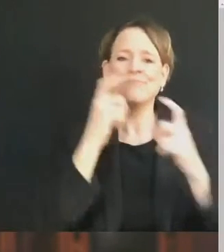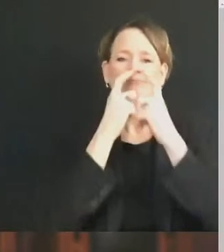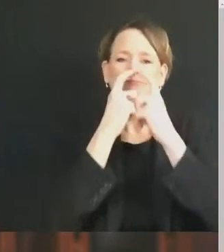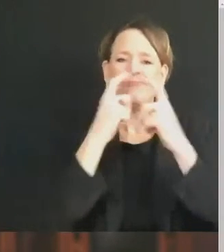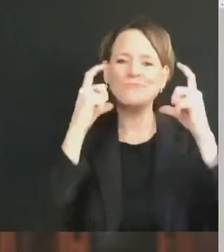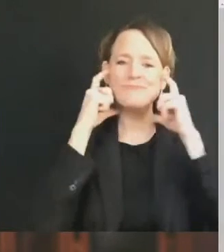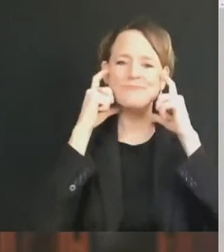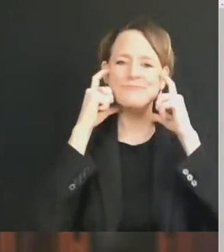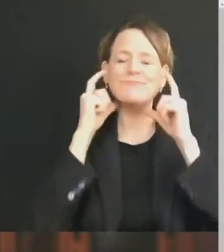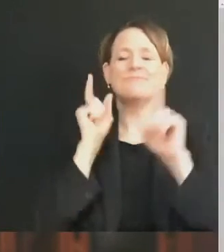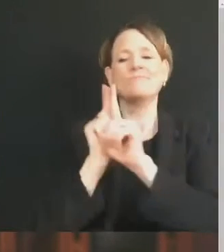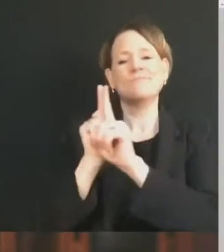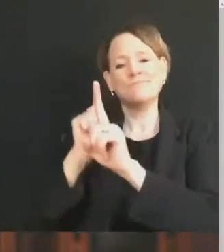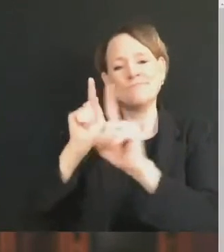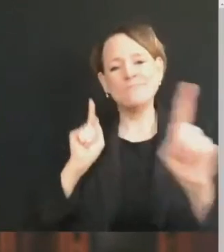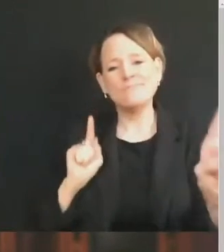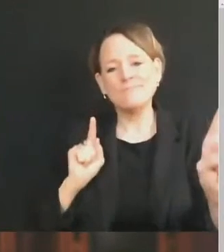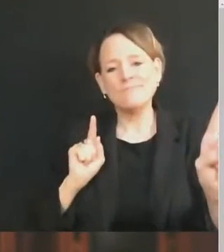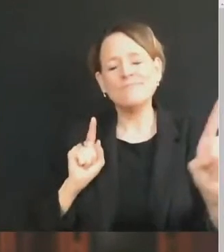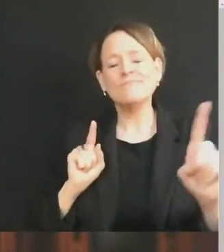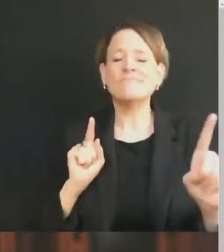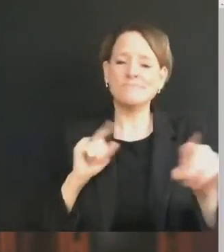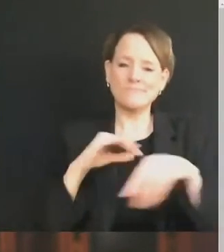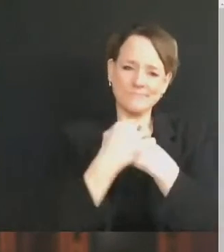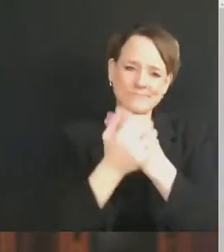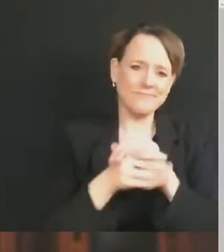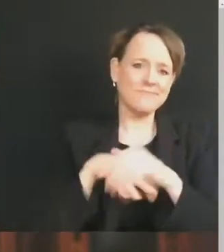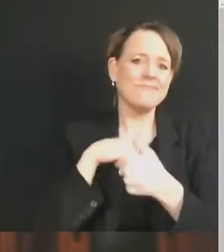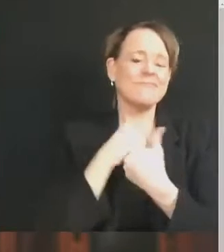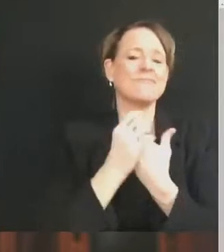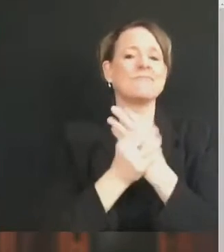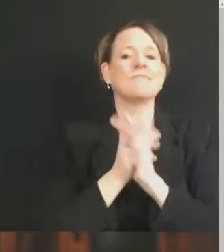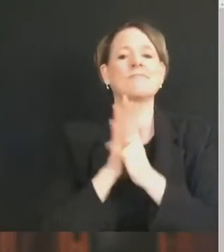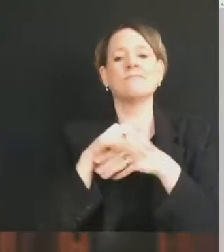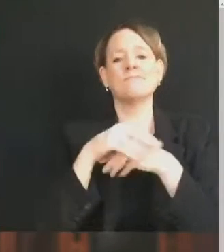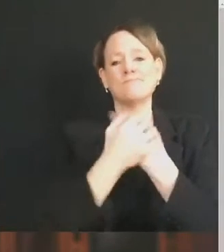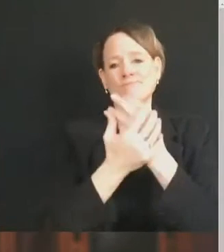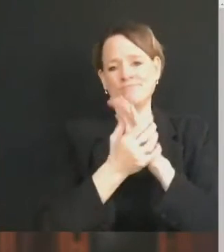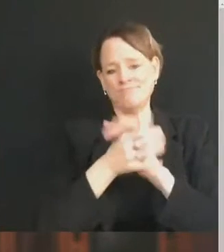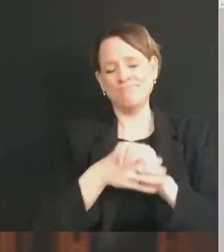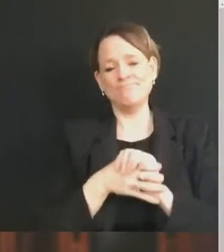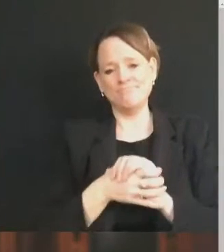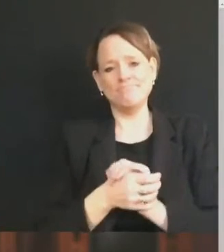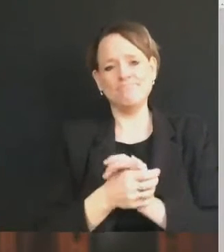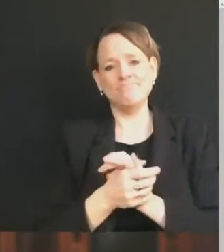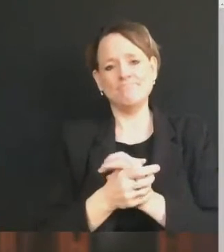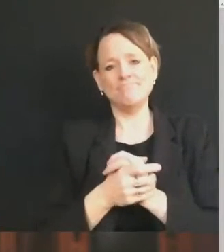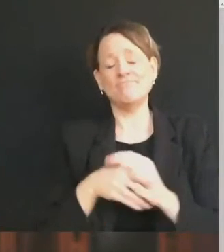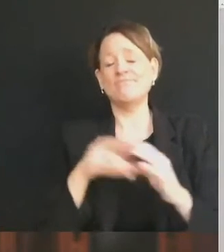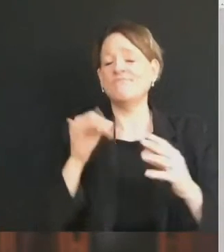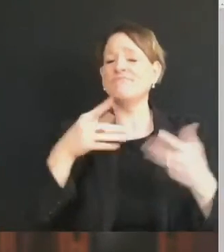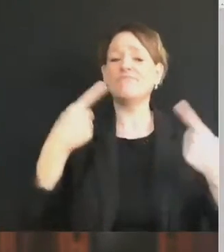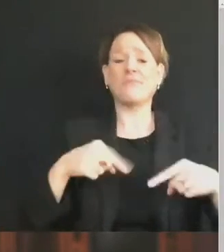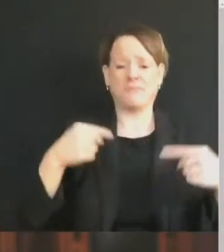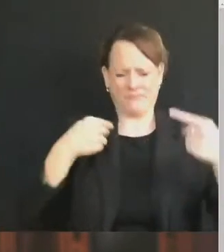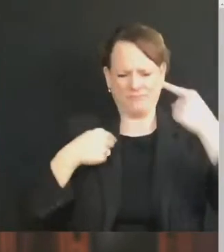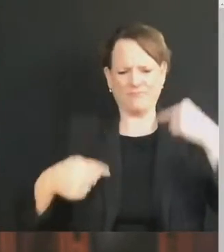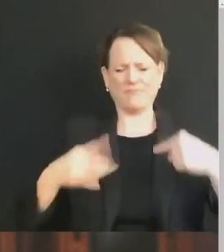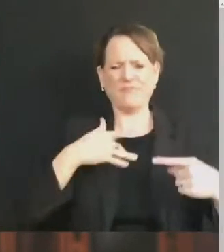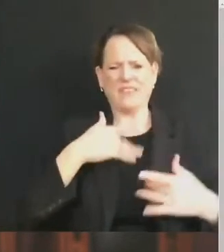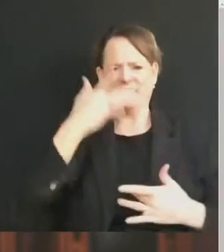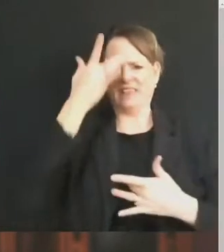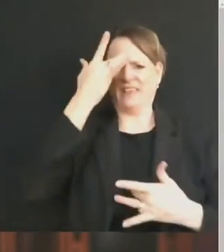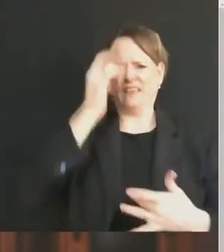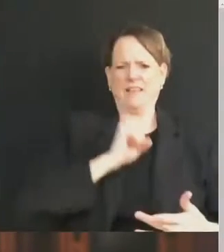And if you have symptoms or have been exposed to COVID-19, please get tested. Call your healthcare provider or go